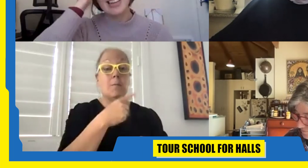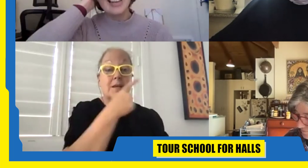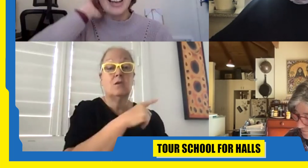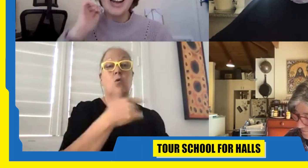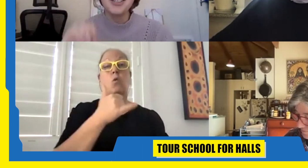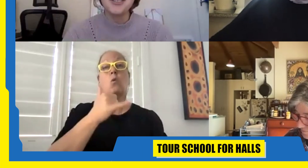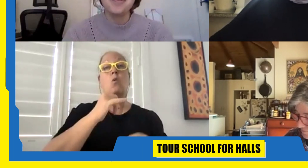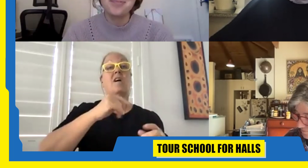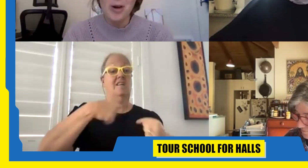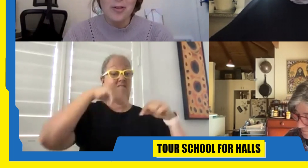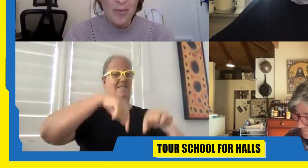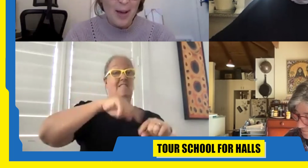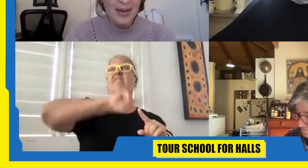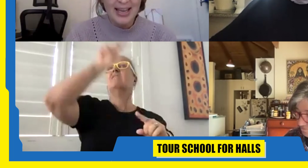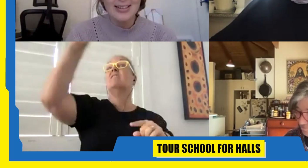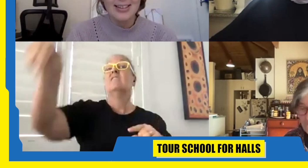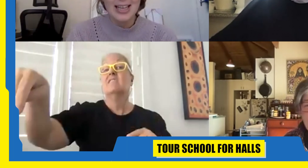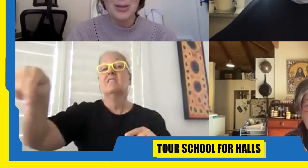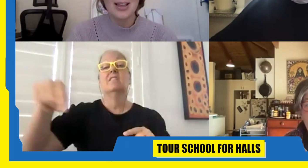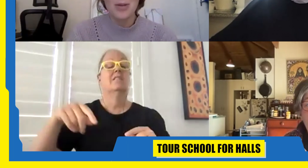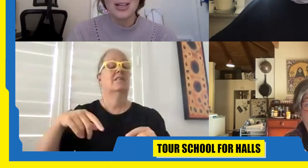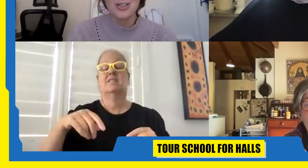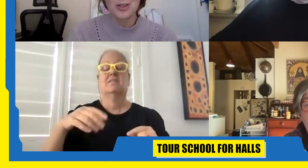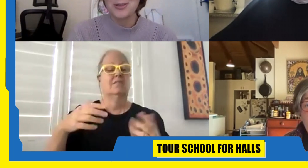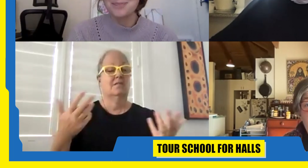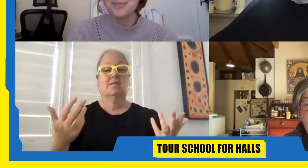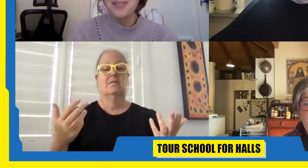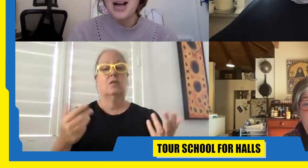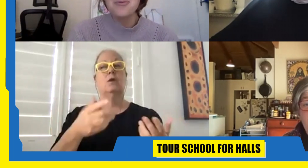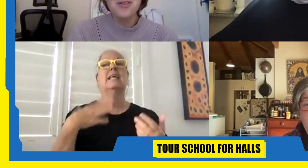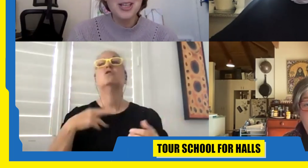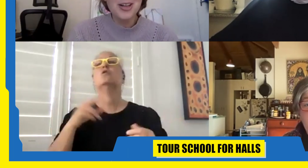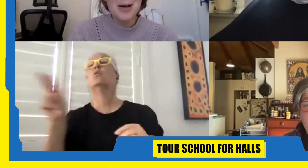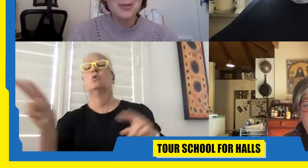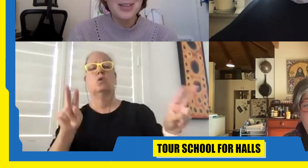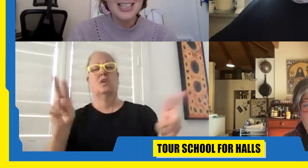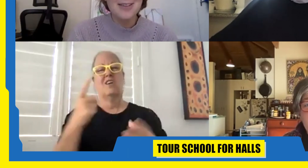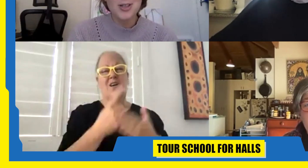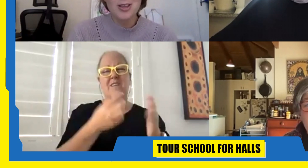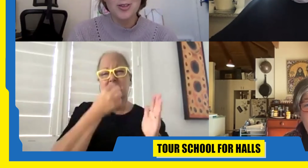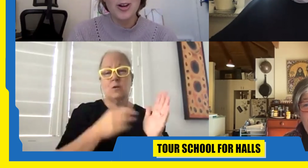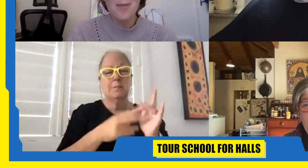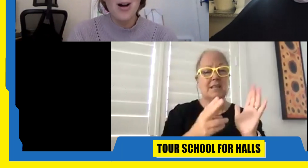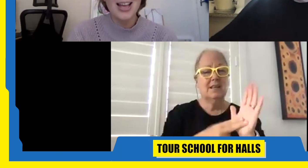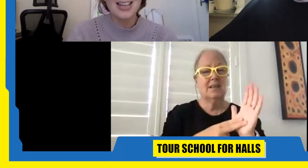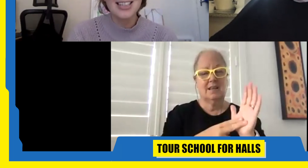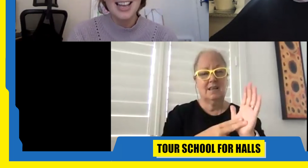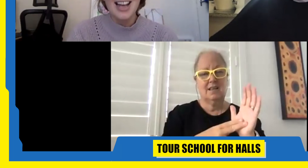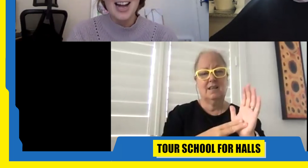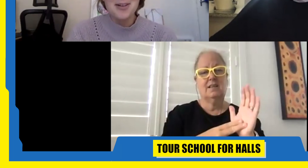mountain, wherever it might be, keeping that in mind too. We've only got a couple of minutes left, so I thought I